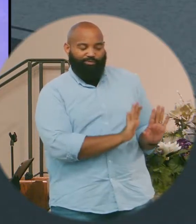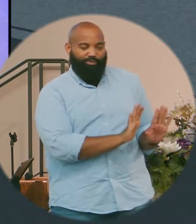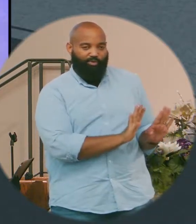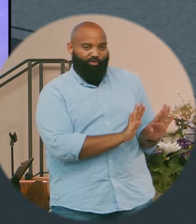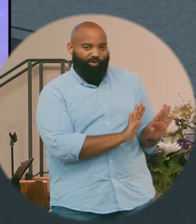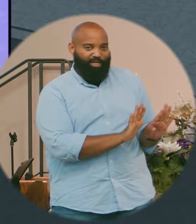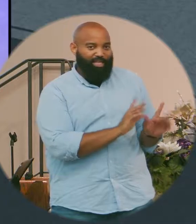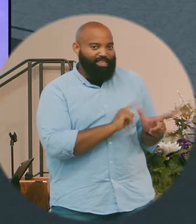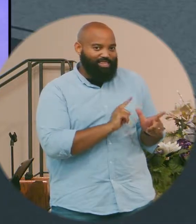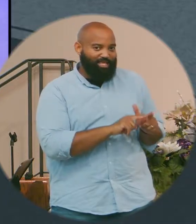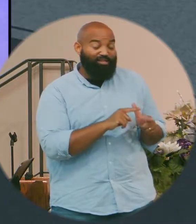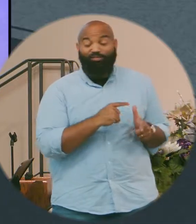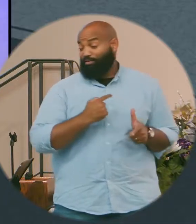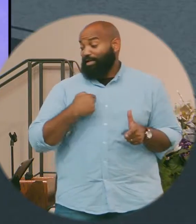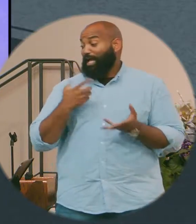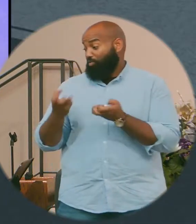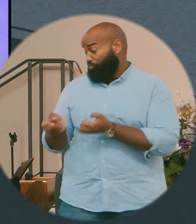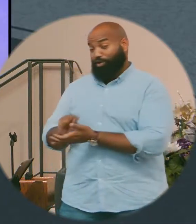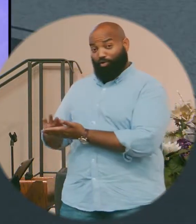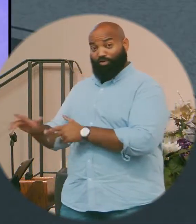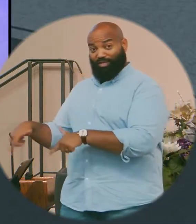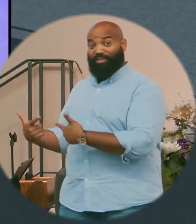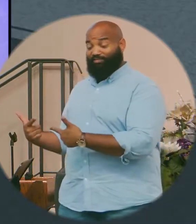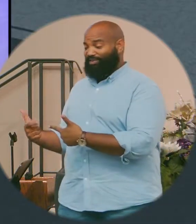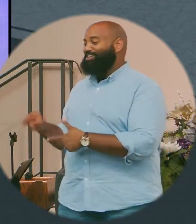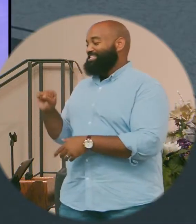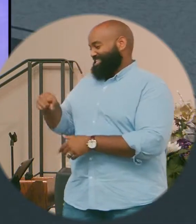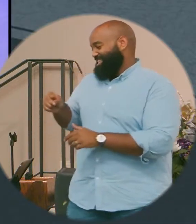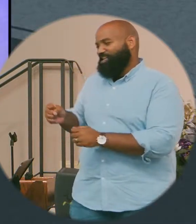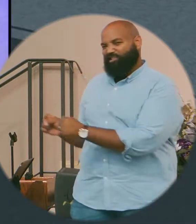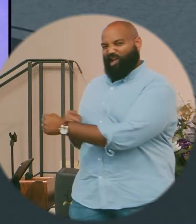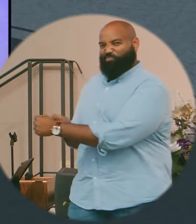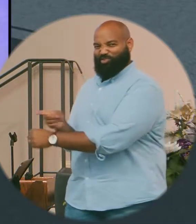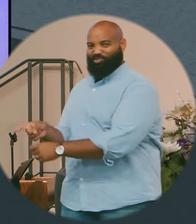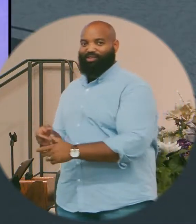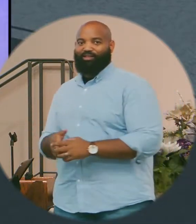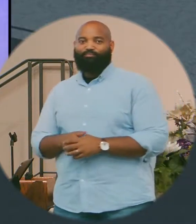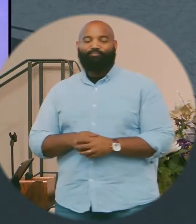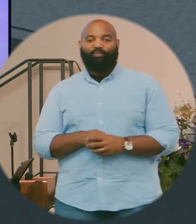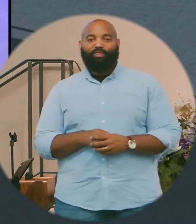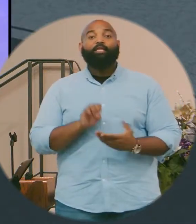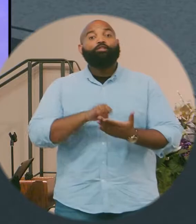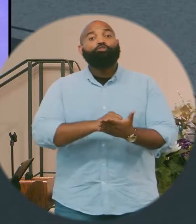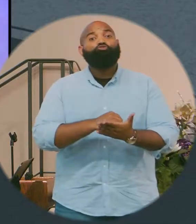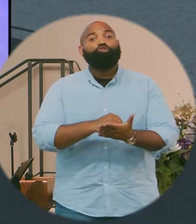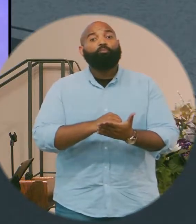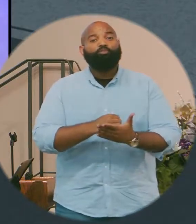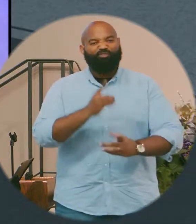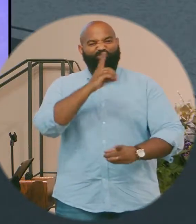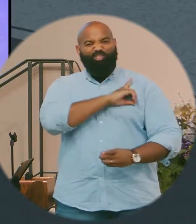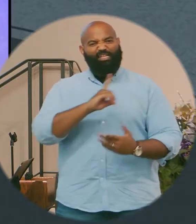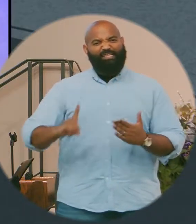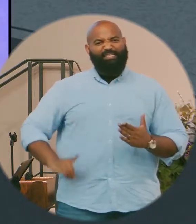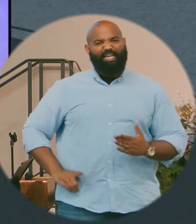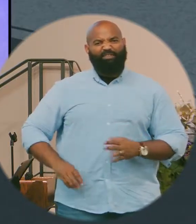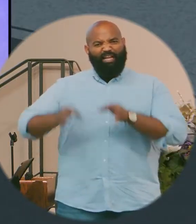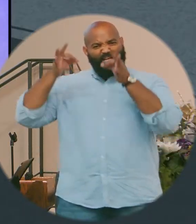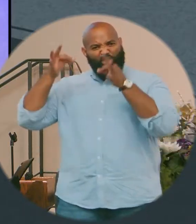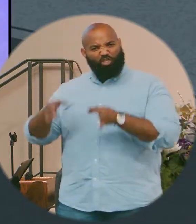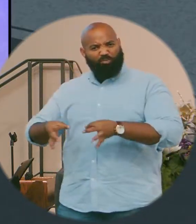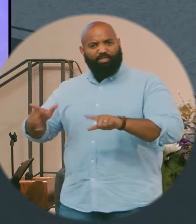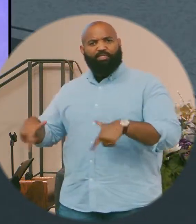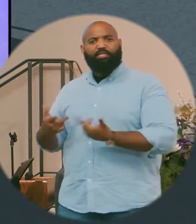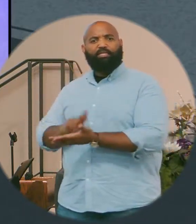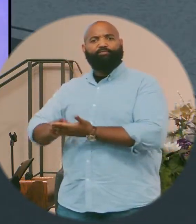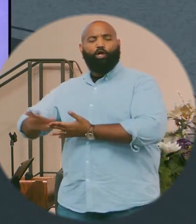an obvious outline in the text that speaks to David's determination not to be dirty. I love it when the Lord just lay